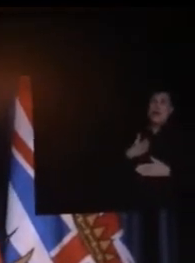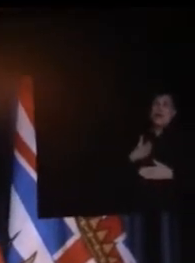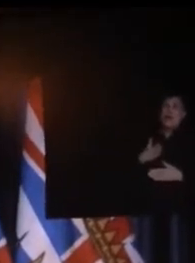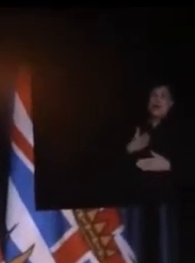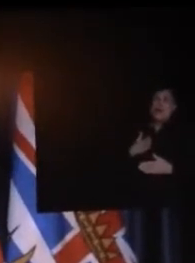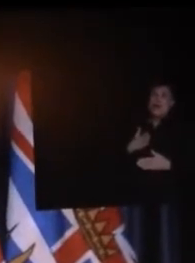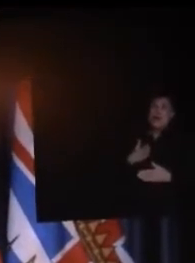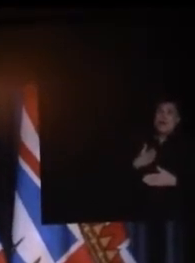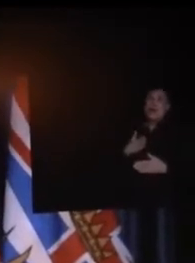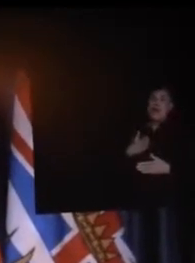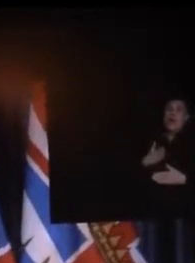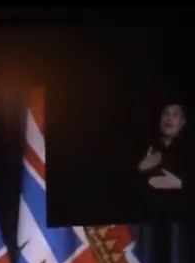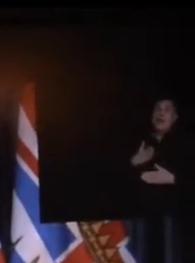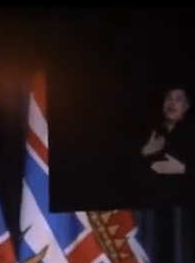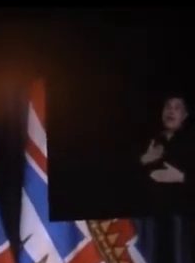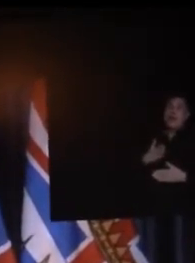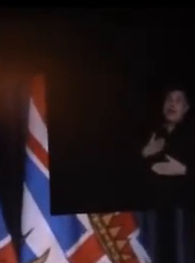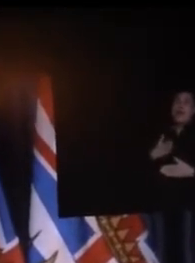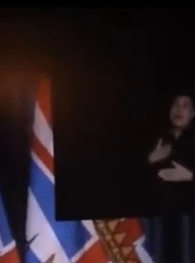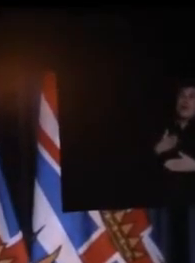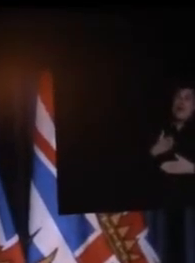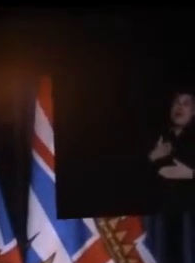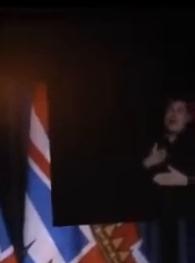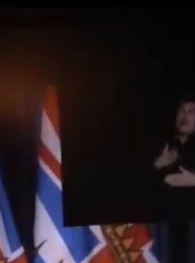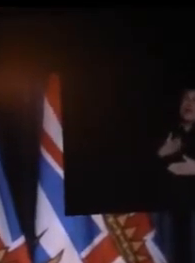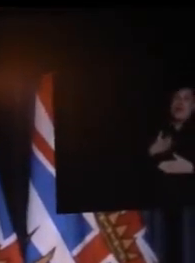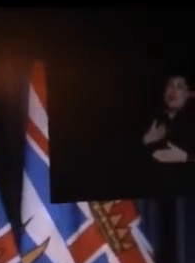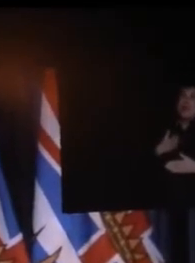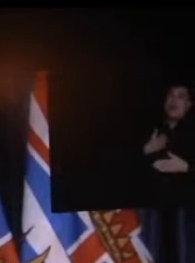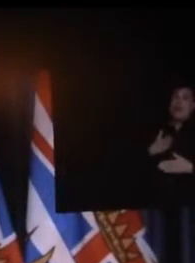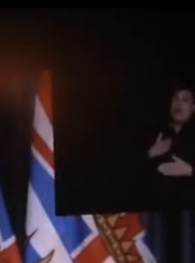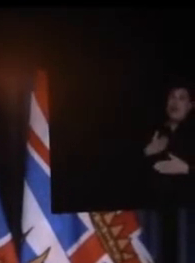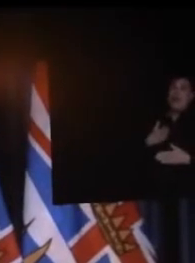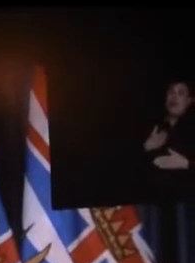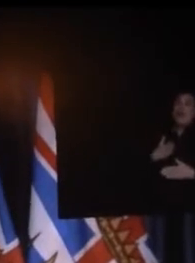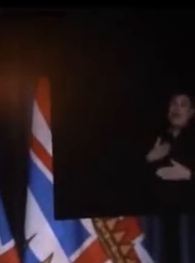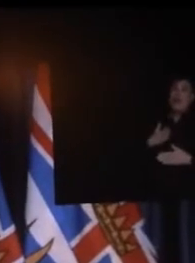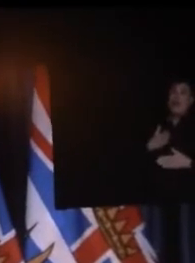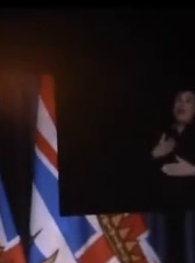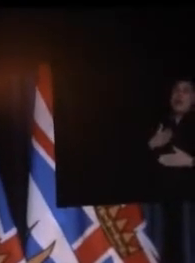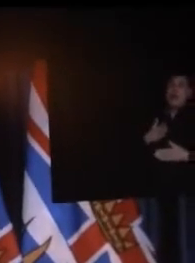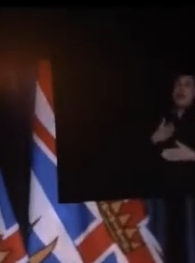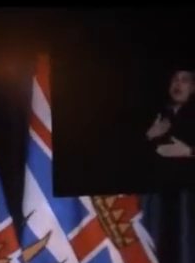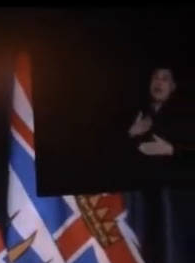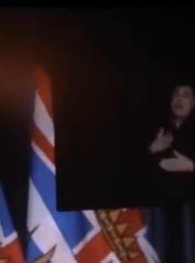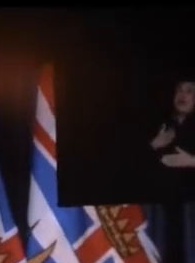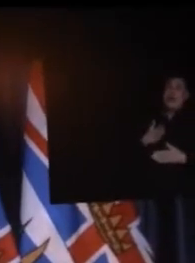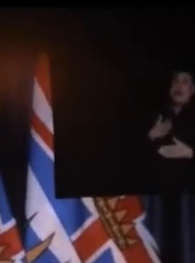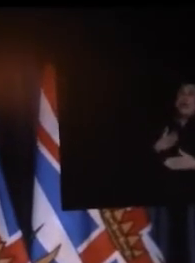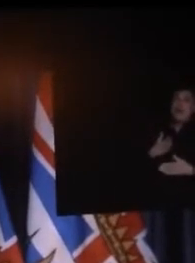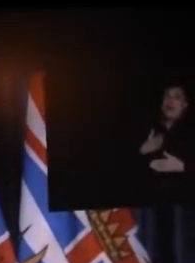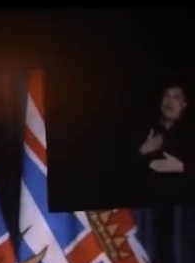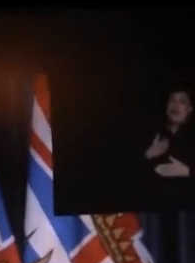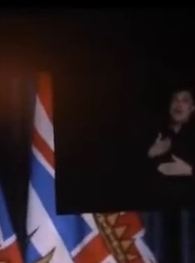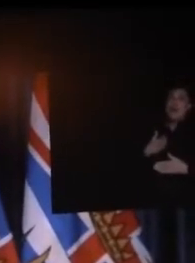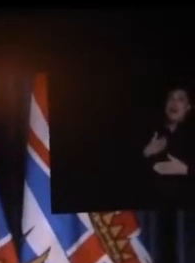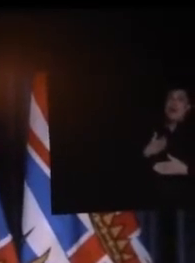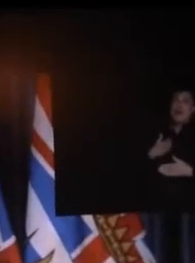white collar criminal activity was committed against Mr. John Bernard Duncan and his